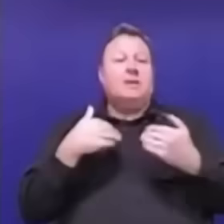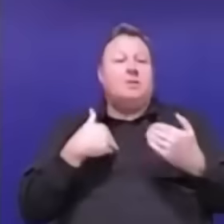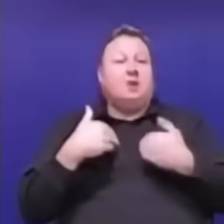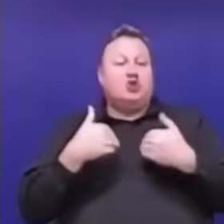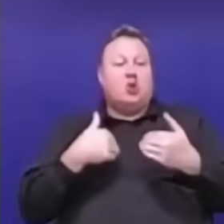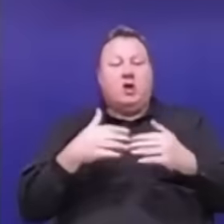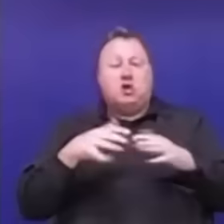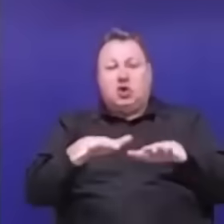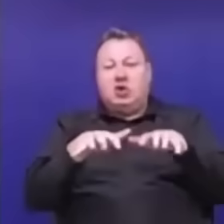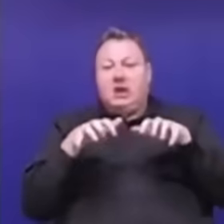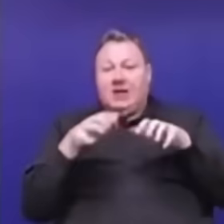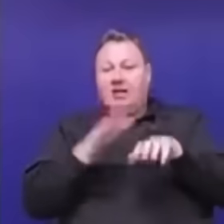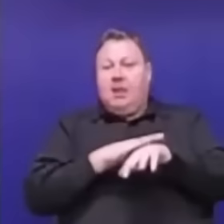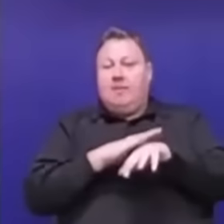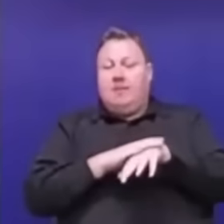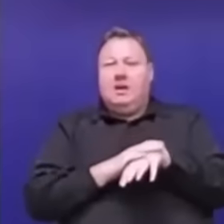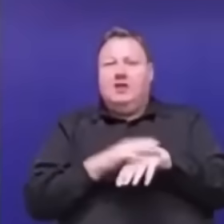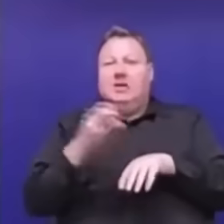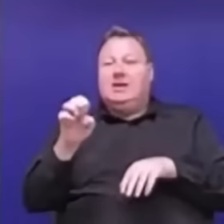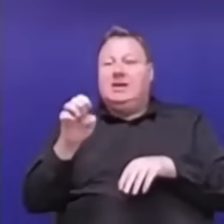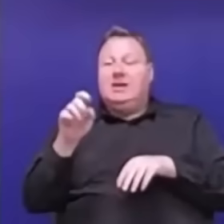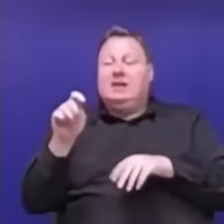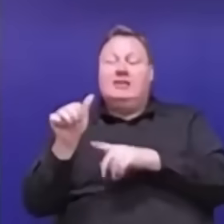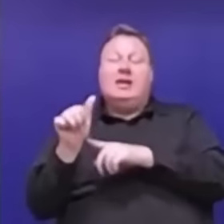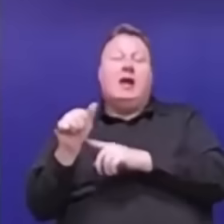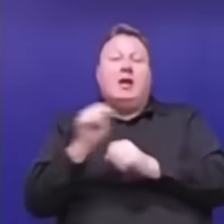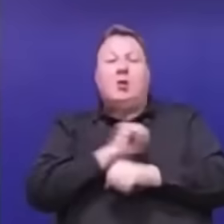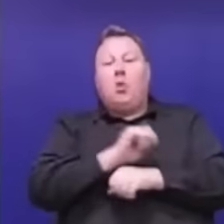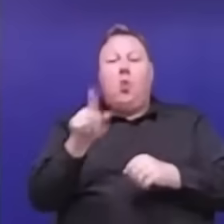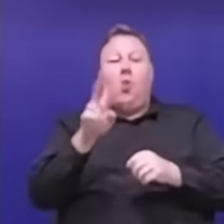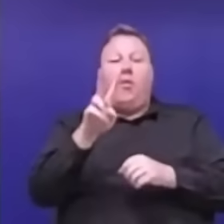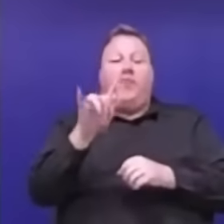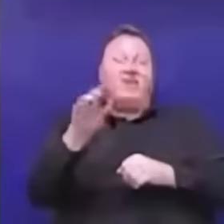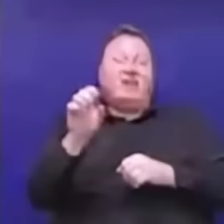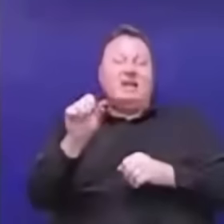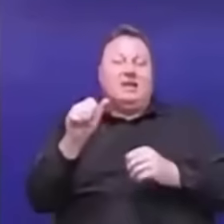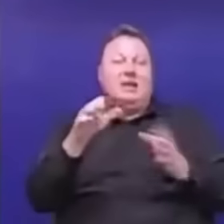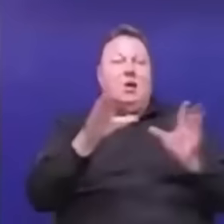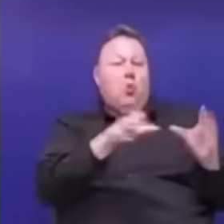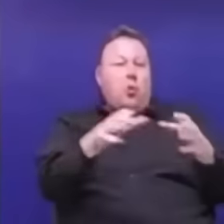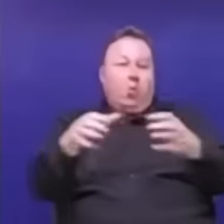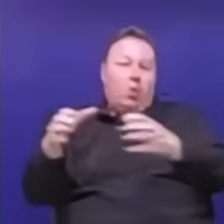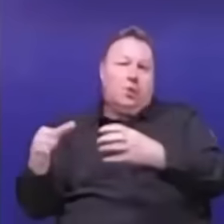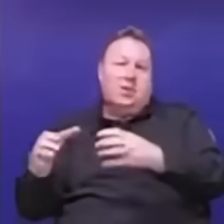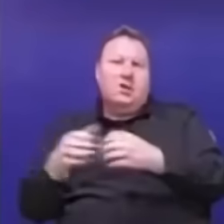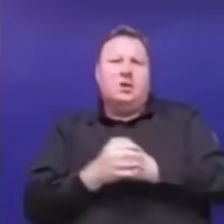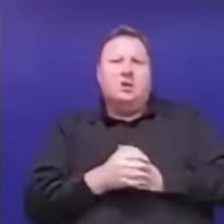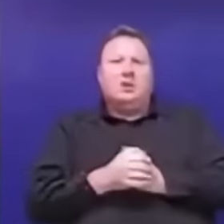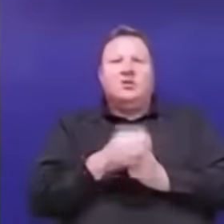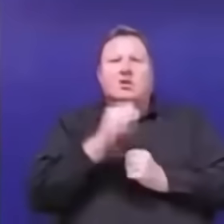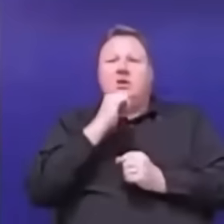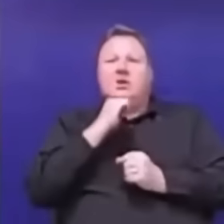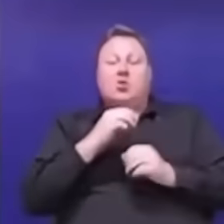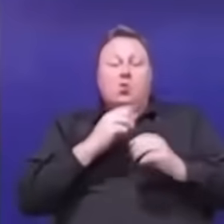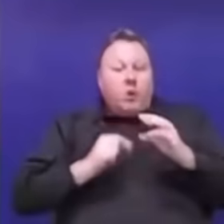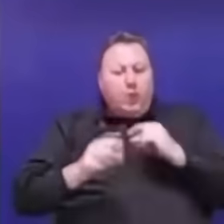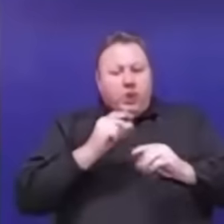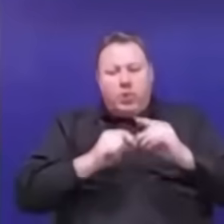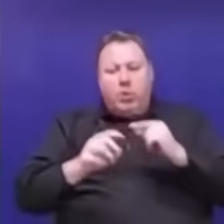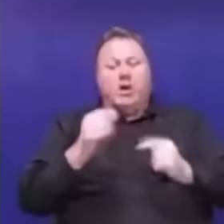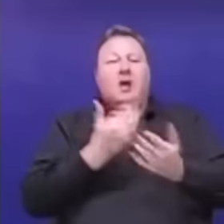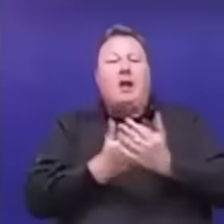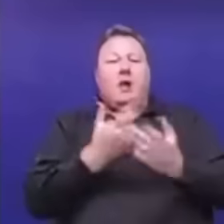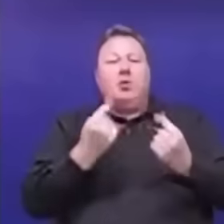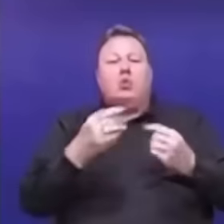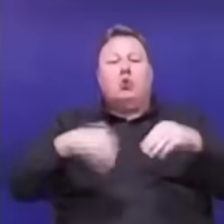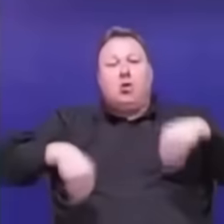will roll out the ETA to cover all visa categories in order to entirely eliminate the space for inefficiency, fraud, and